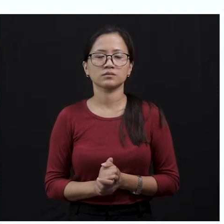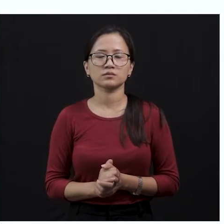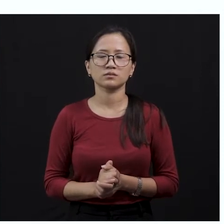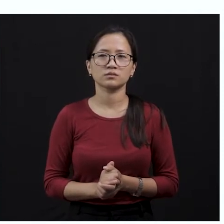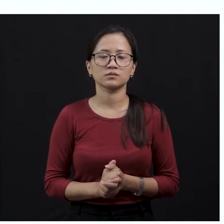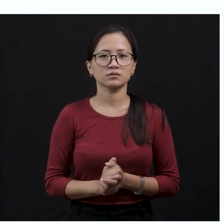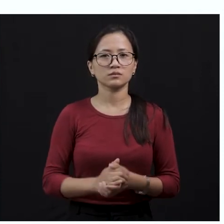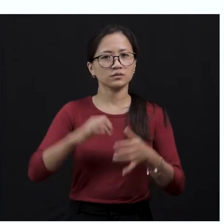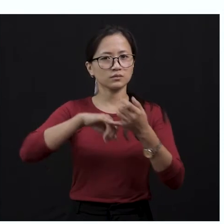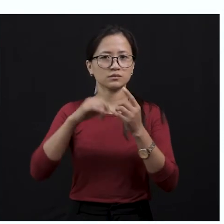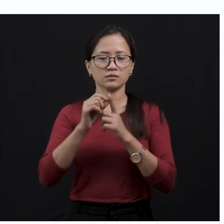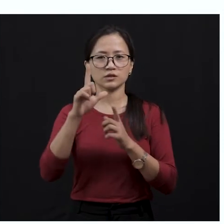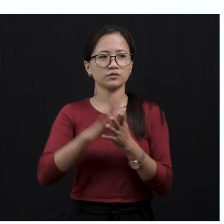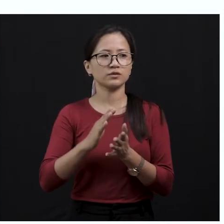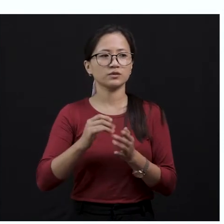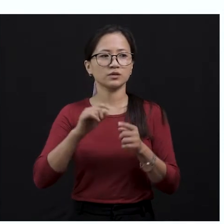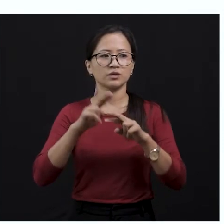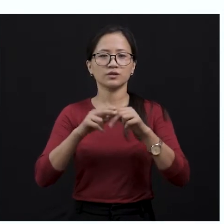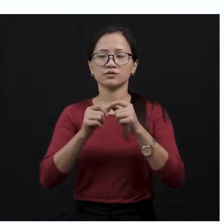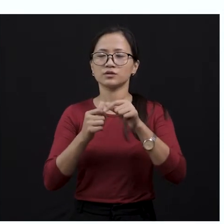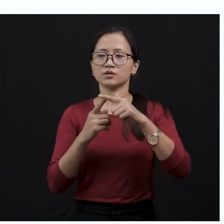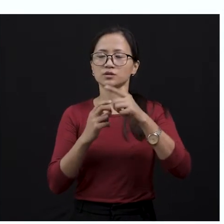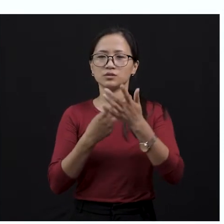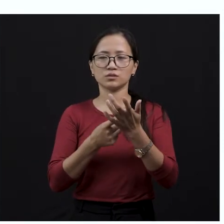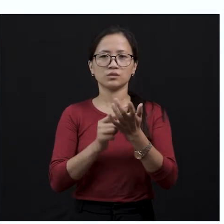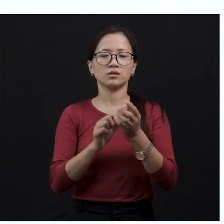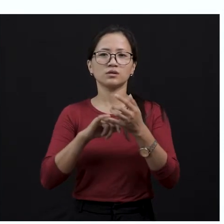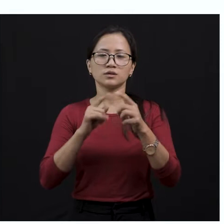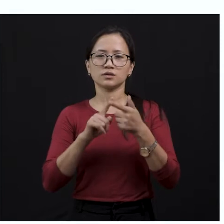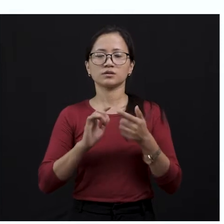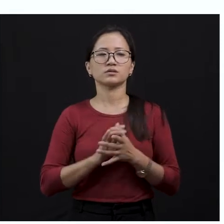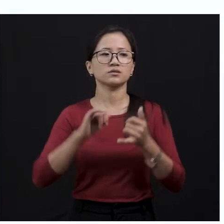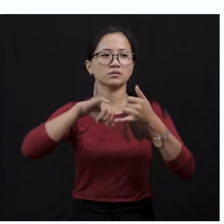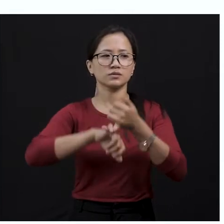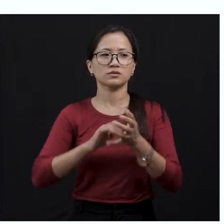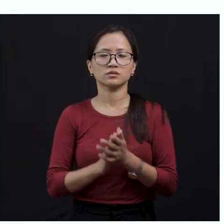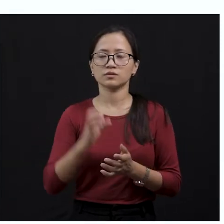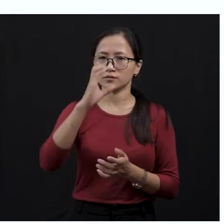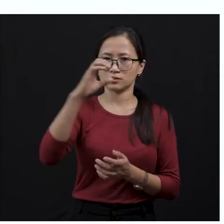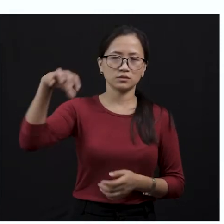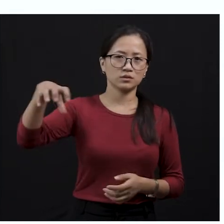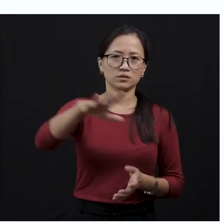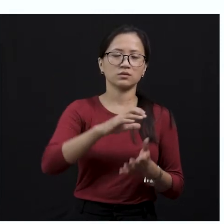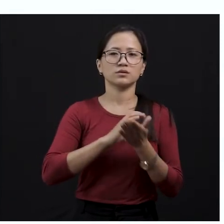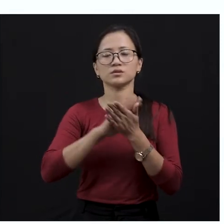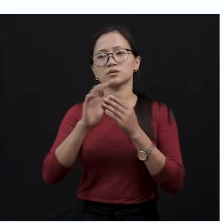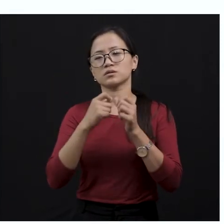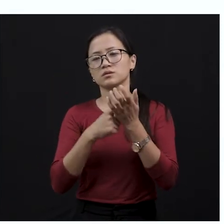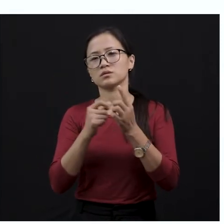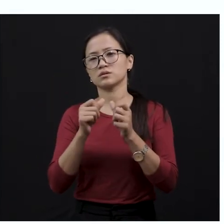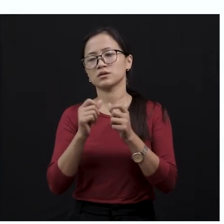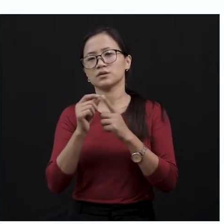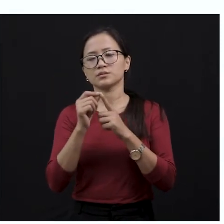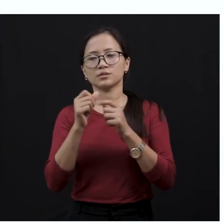Okay, now the special features of the cities. Okay, so talking about this Harappan and the